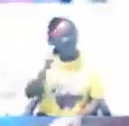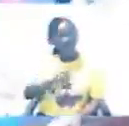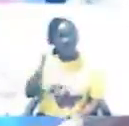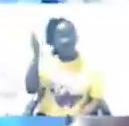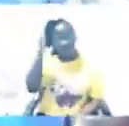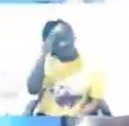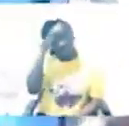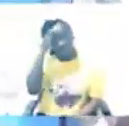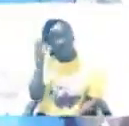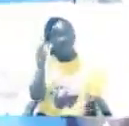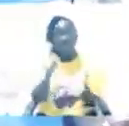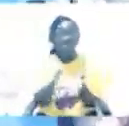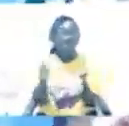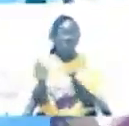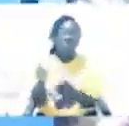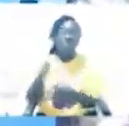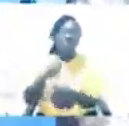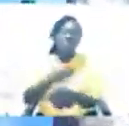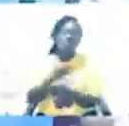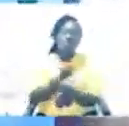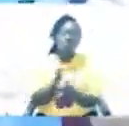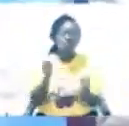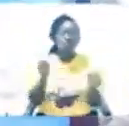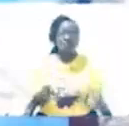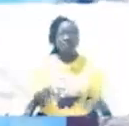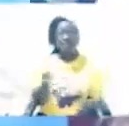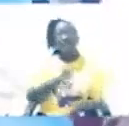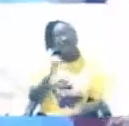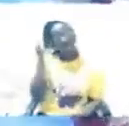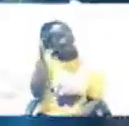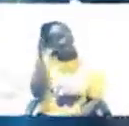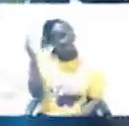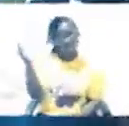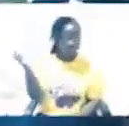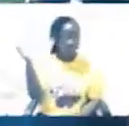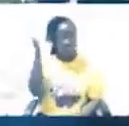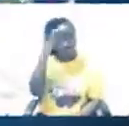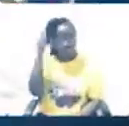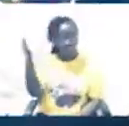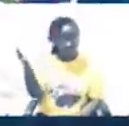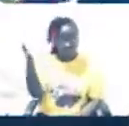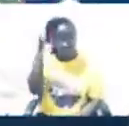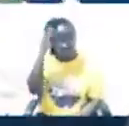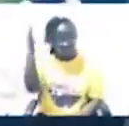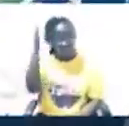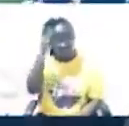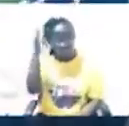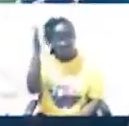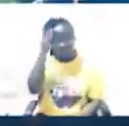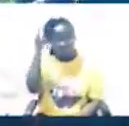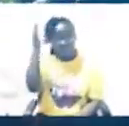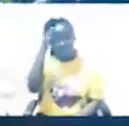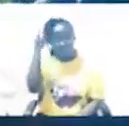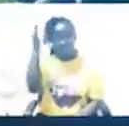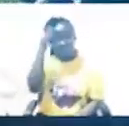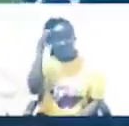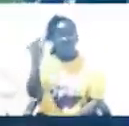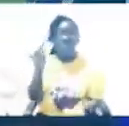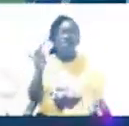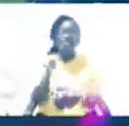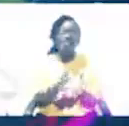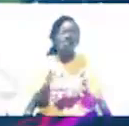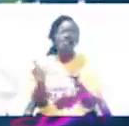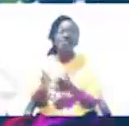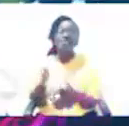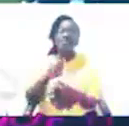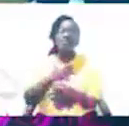know. I know that Jesus is my Savior. Sing it. I know. I know. I know. I know. I know